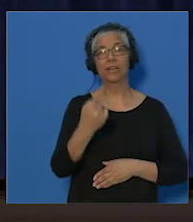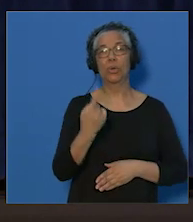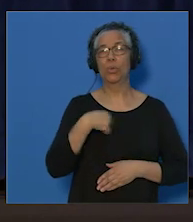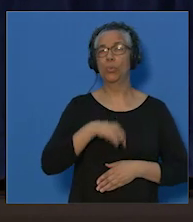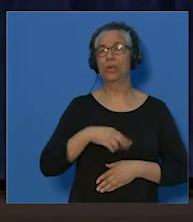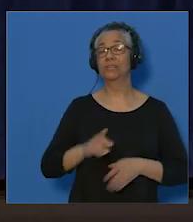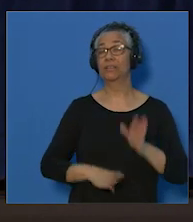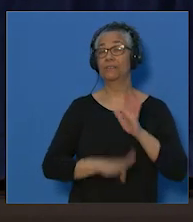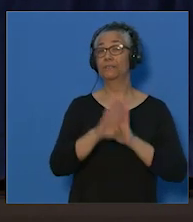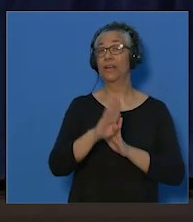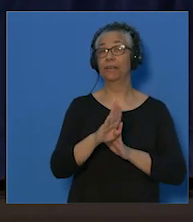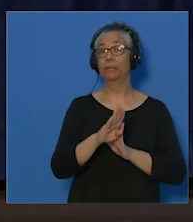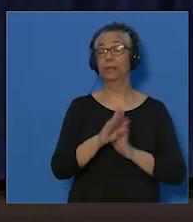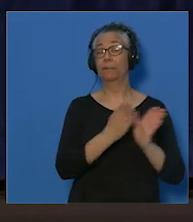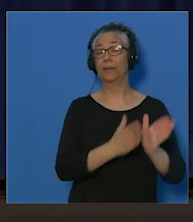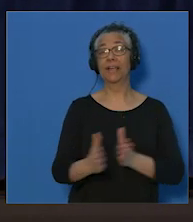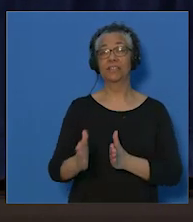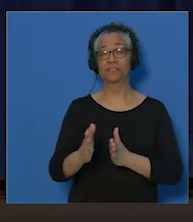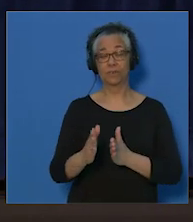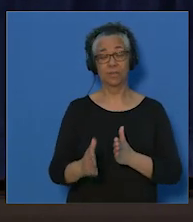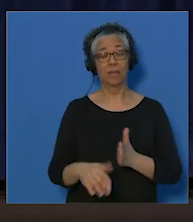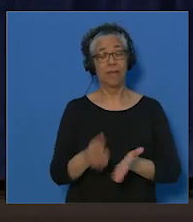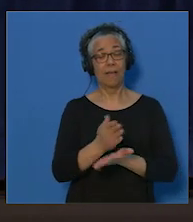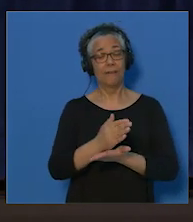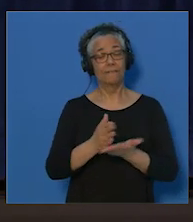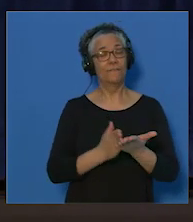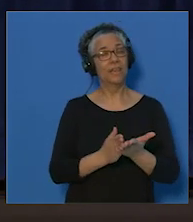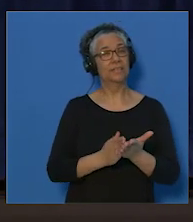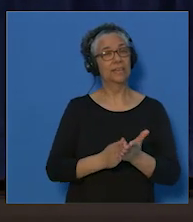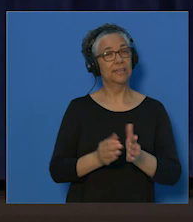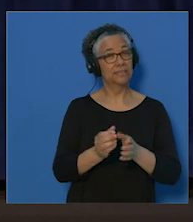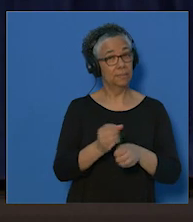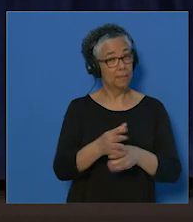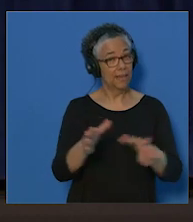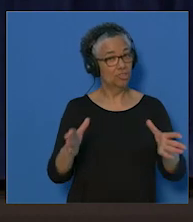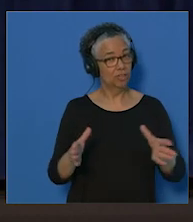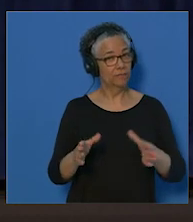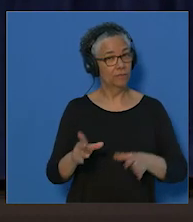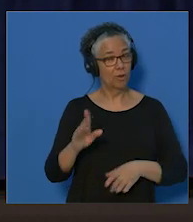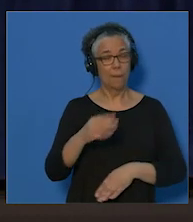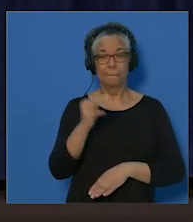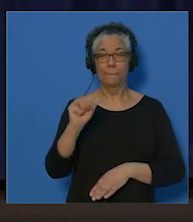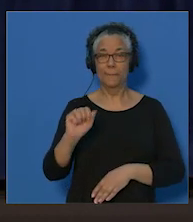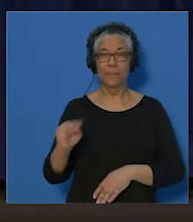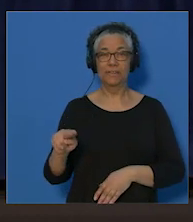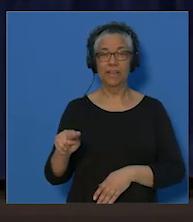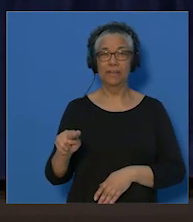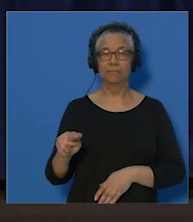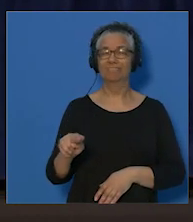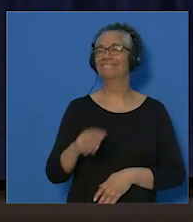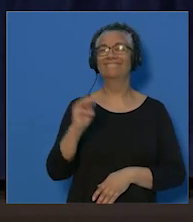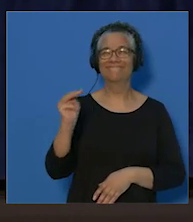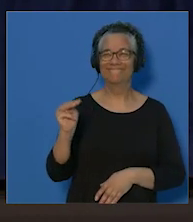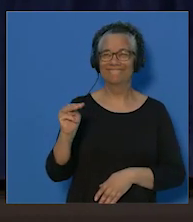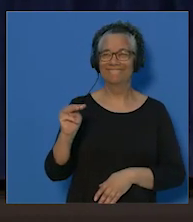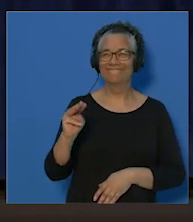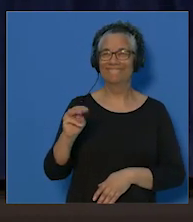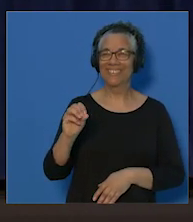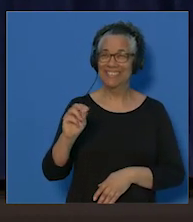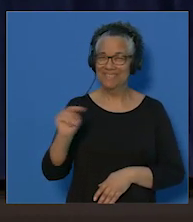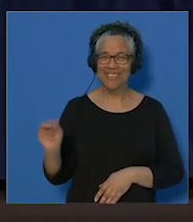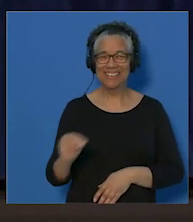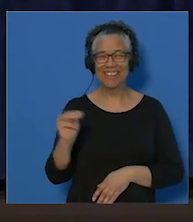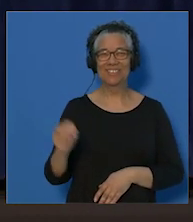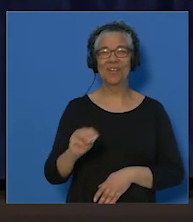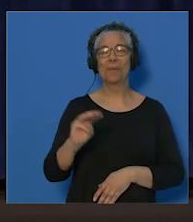phased expansion of government services commencing Monday, the 4th of May. These plans will see public officers who are not